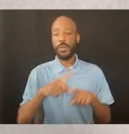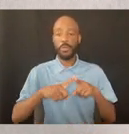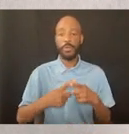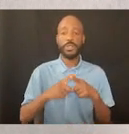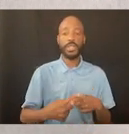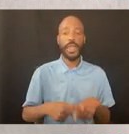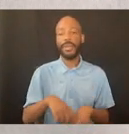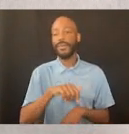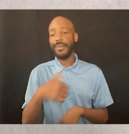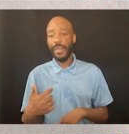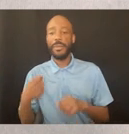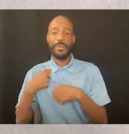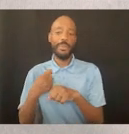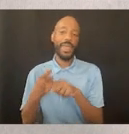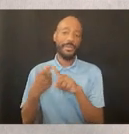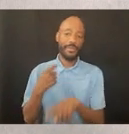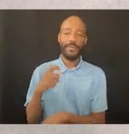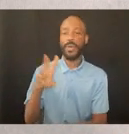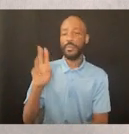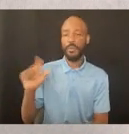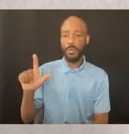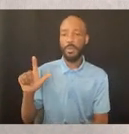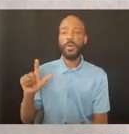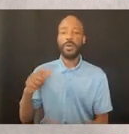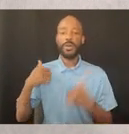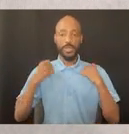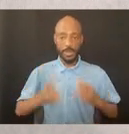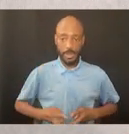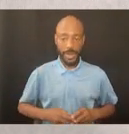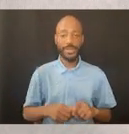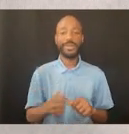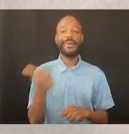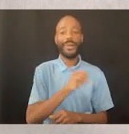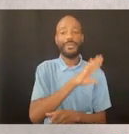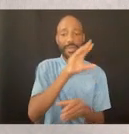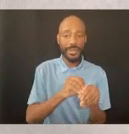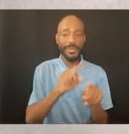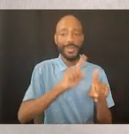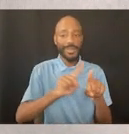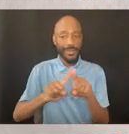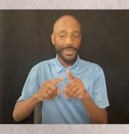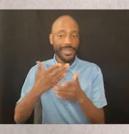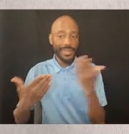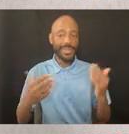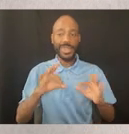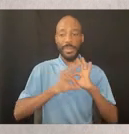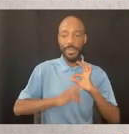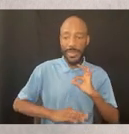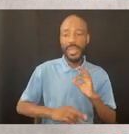wool sweaters. Most of them include other embellishments like applique, beads, buttons, ribbons, and